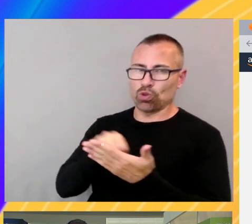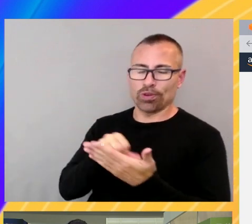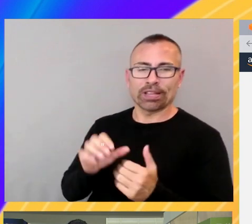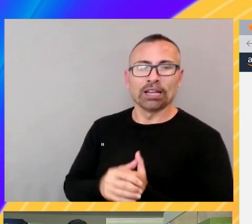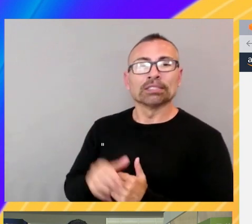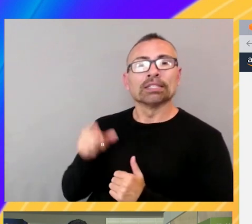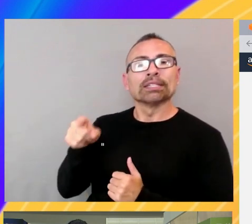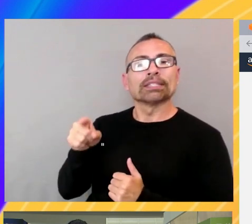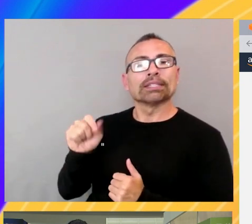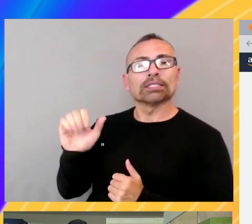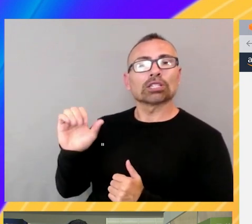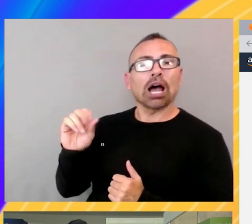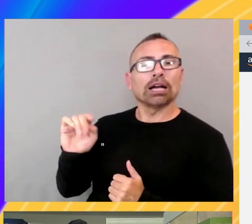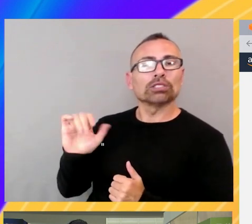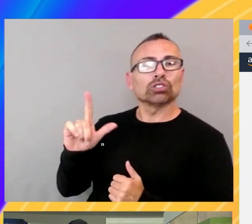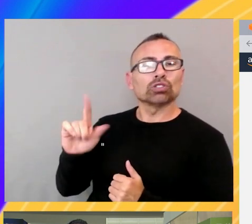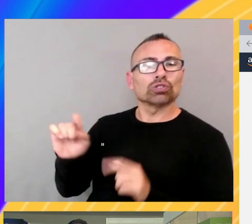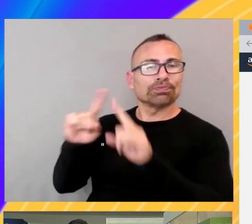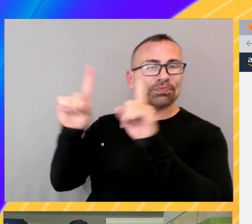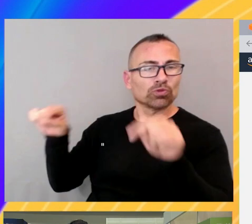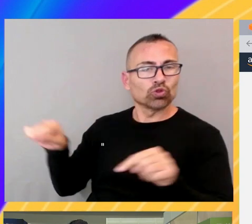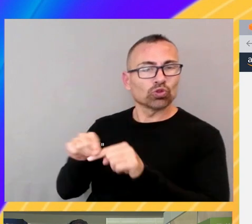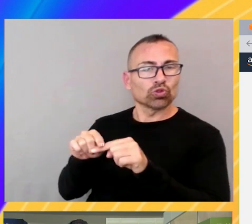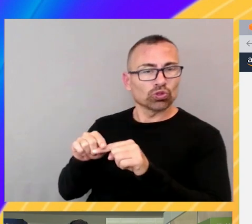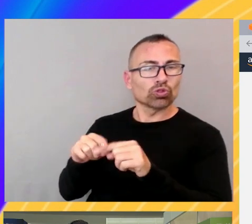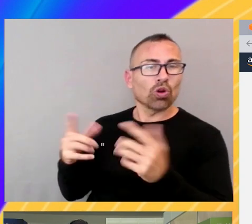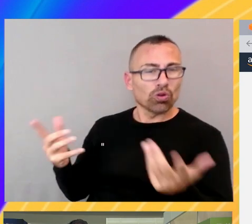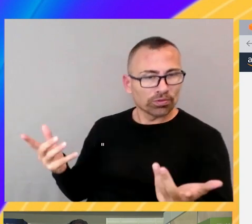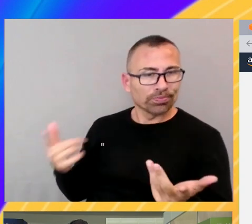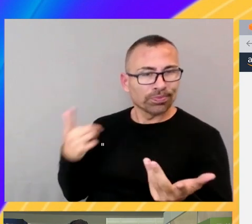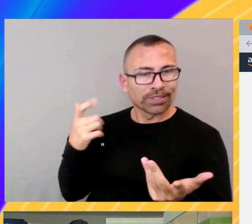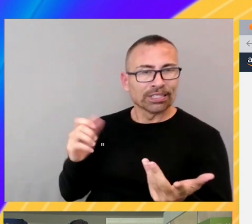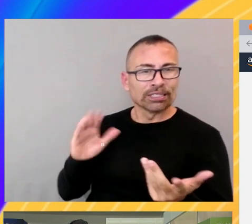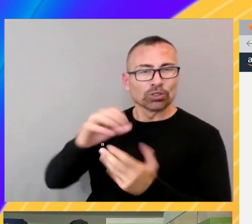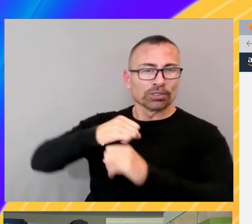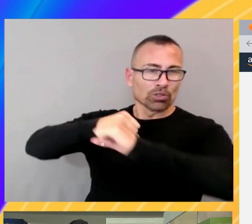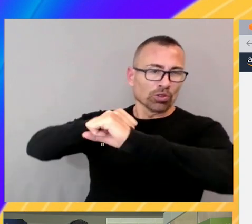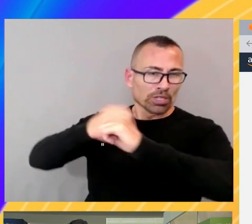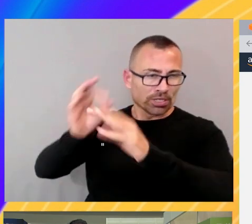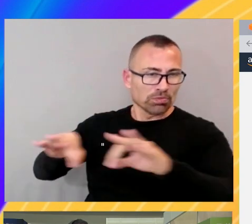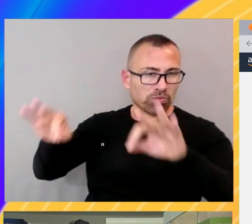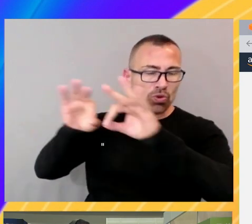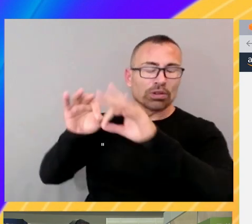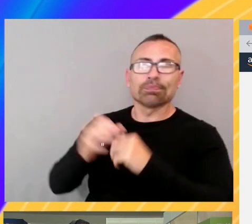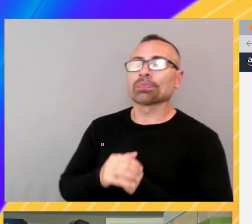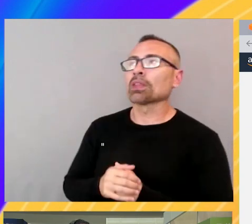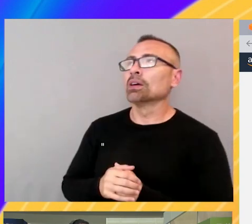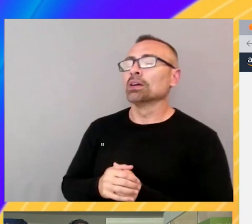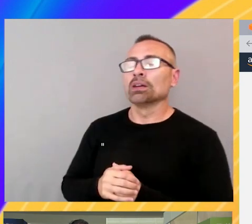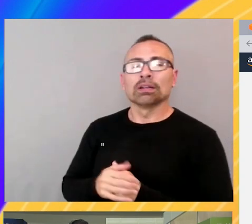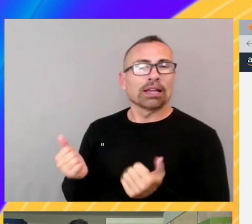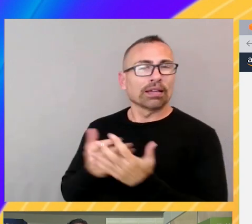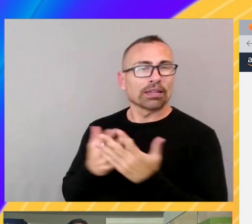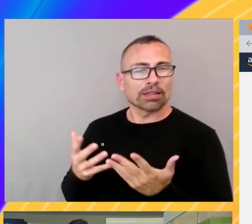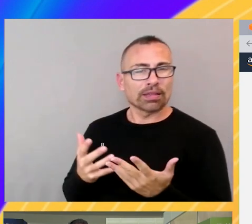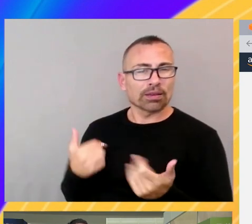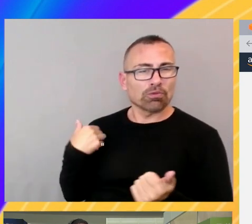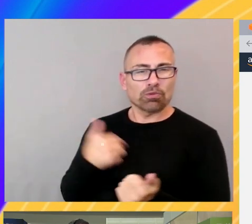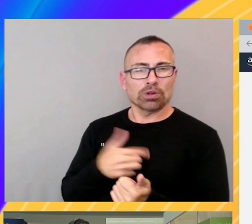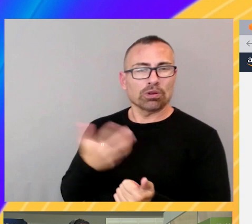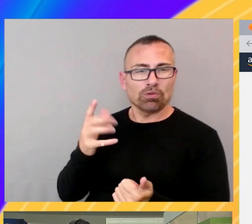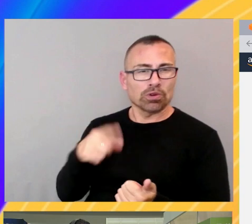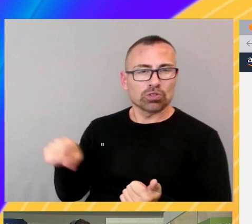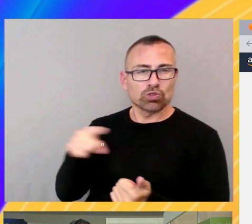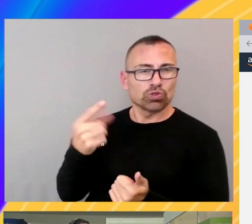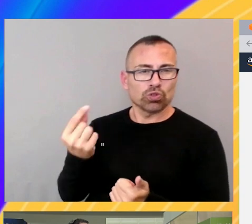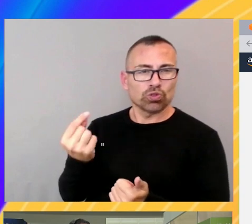is, first of all, security is taken very seriously. So anything that we don't intend for you to do, you